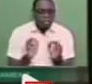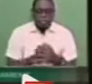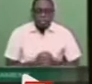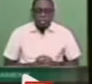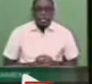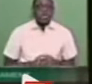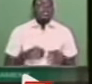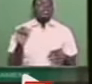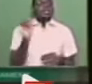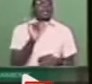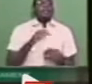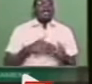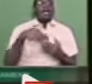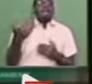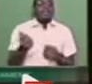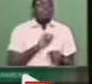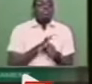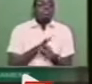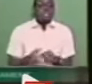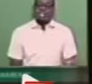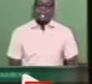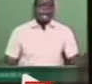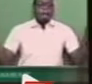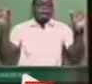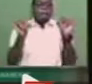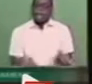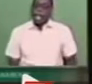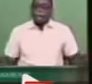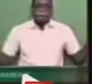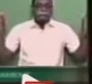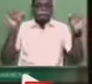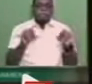employment situation now as we go into 2021.